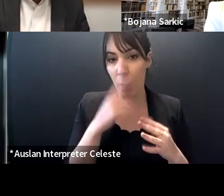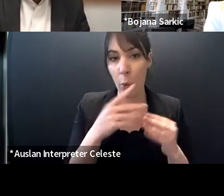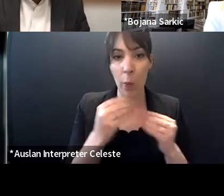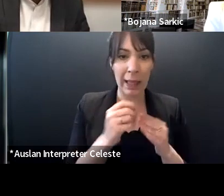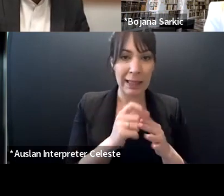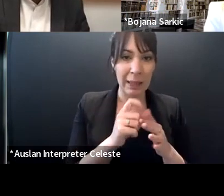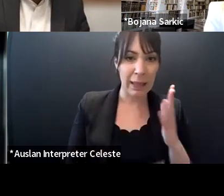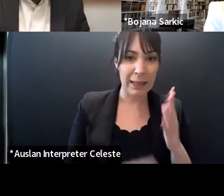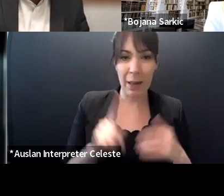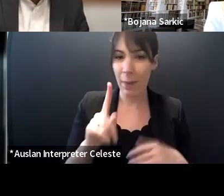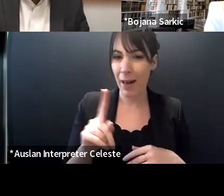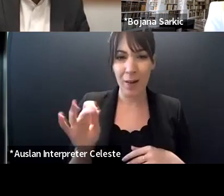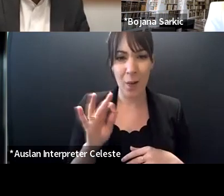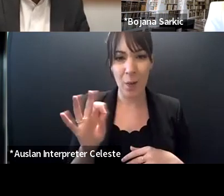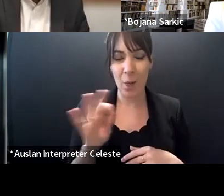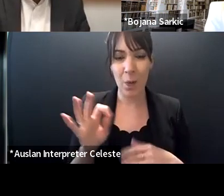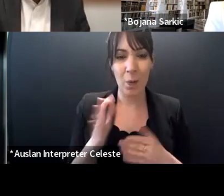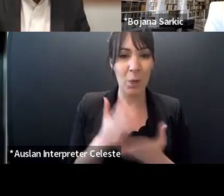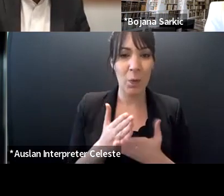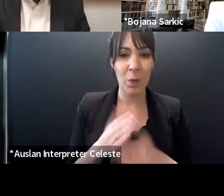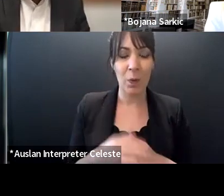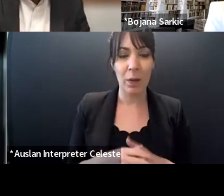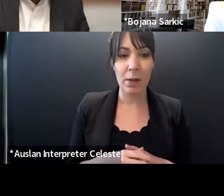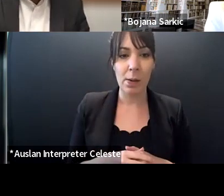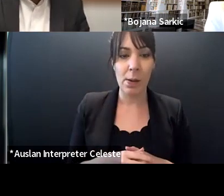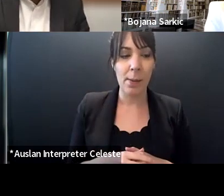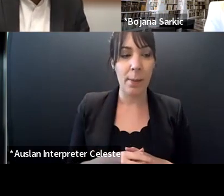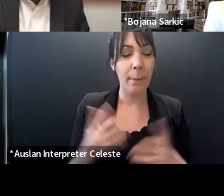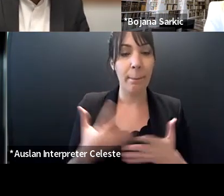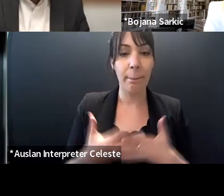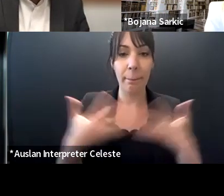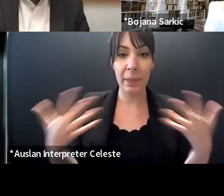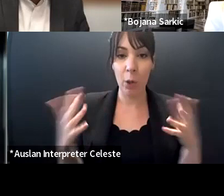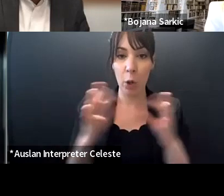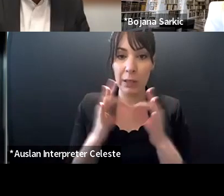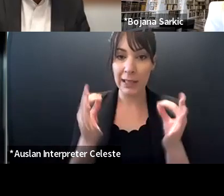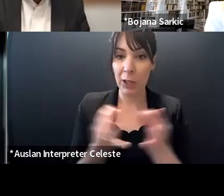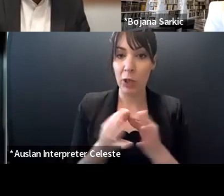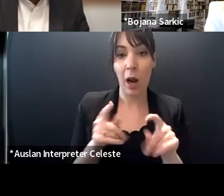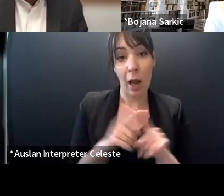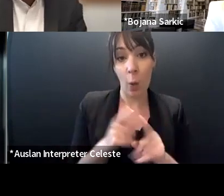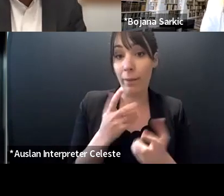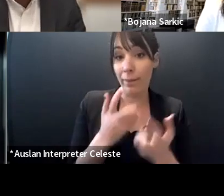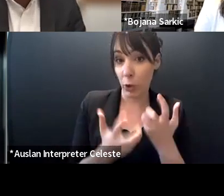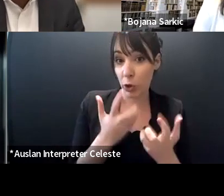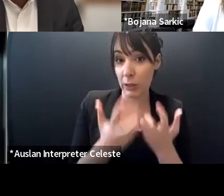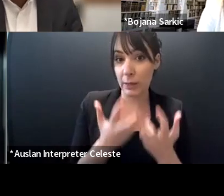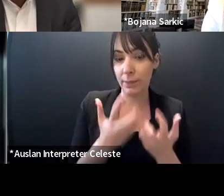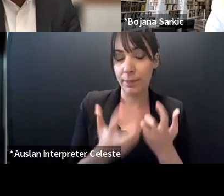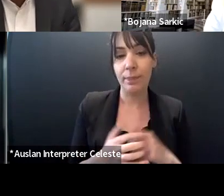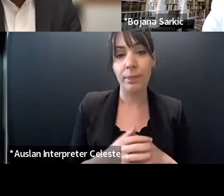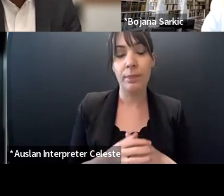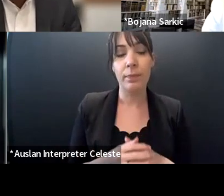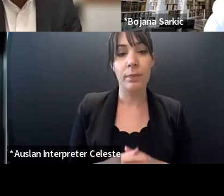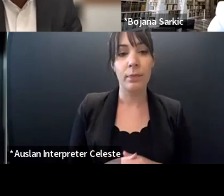truth. So when it comes to larger organizations, and in particular universities, I think it's critical that the university at the first